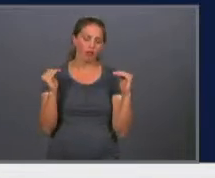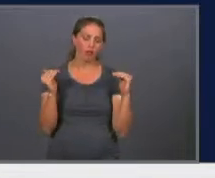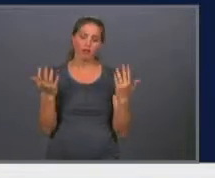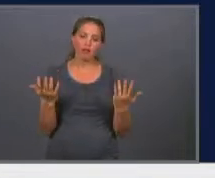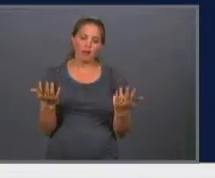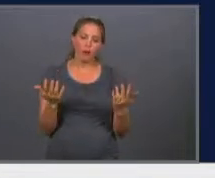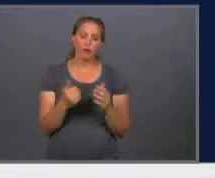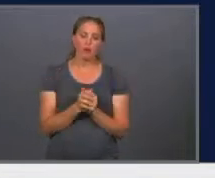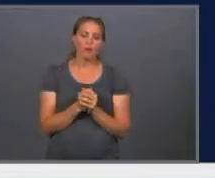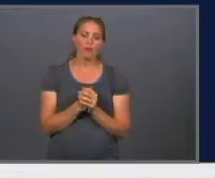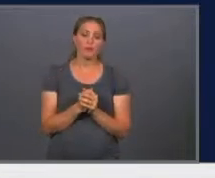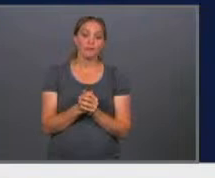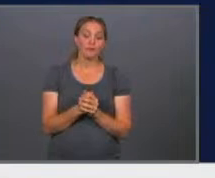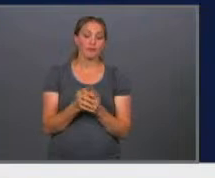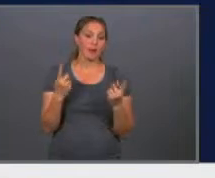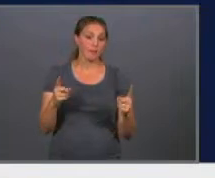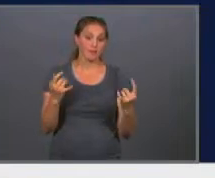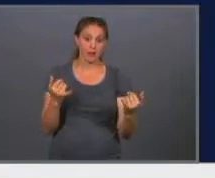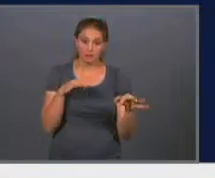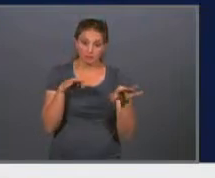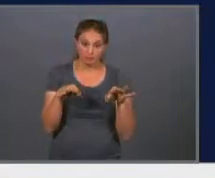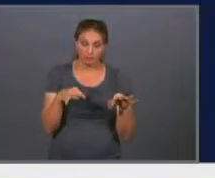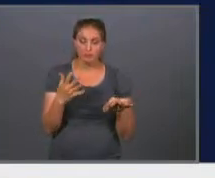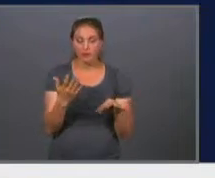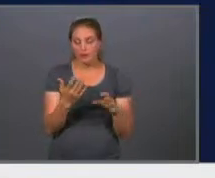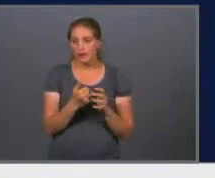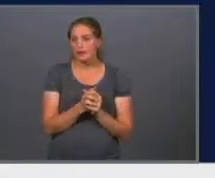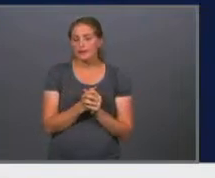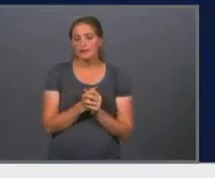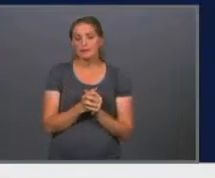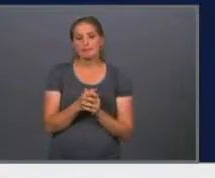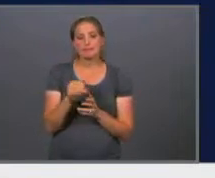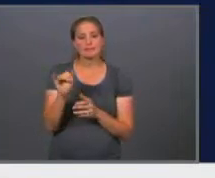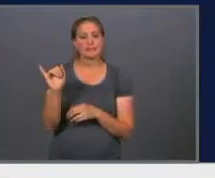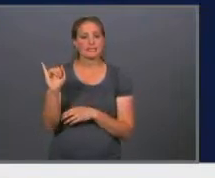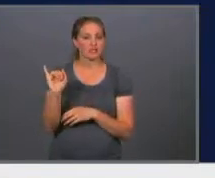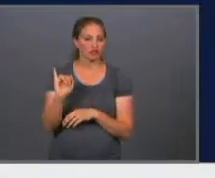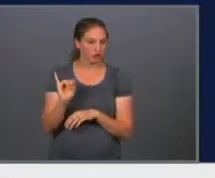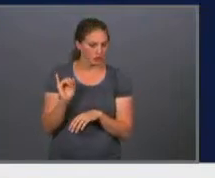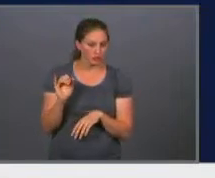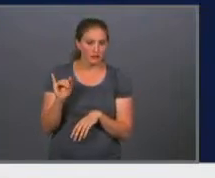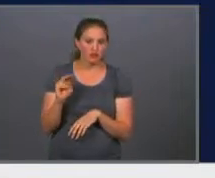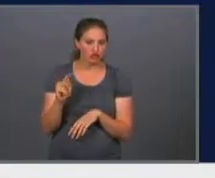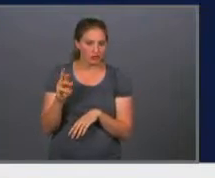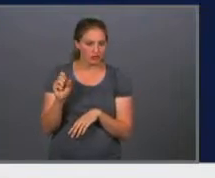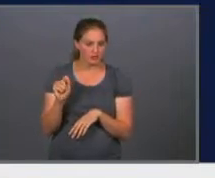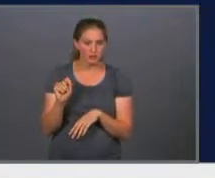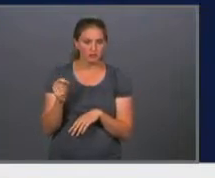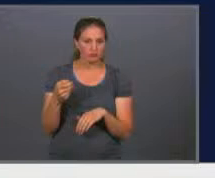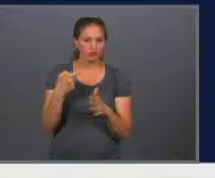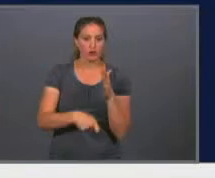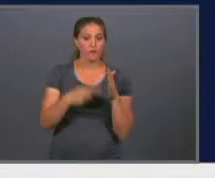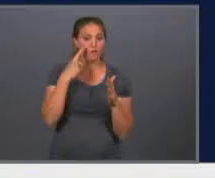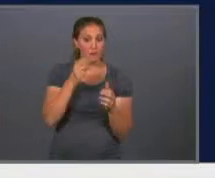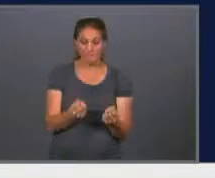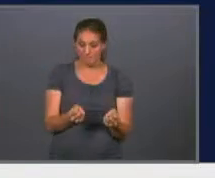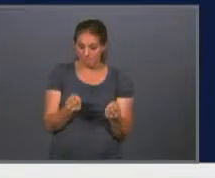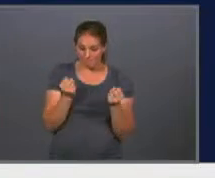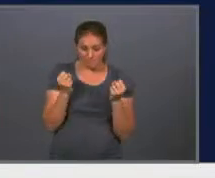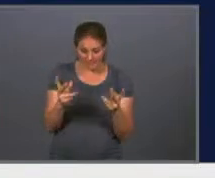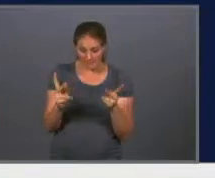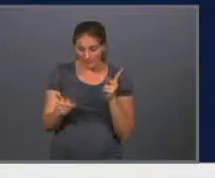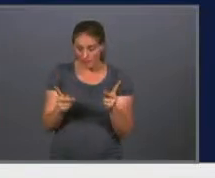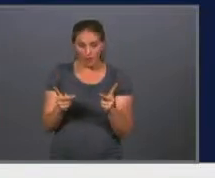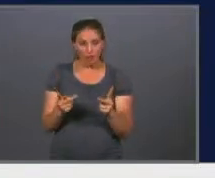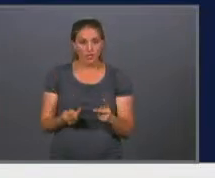is happening now is that interest charges for the vast majority are growing much, much